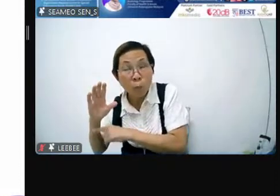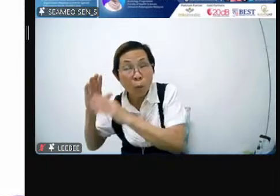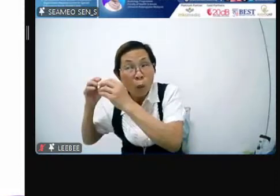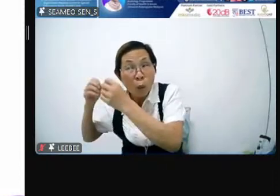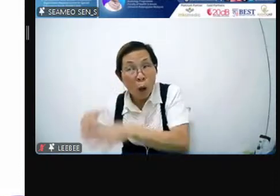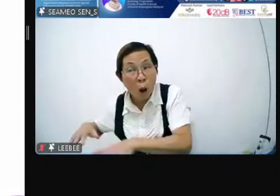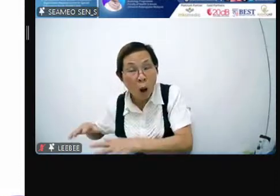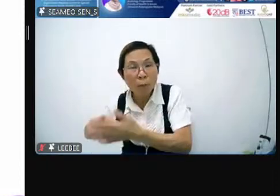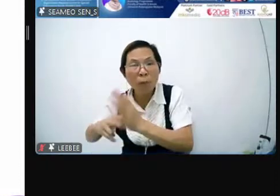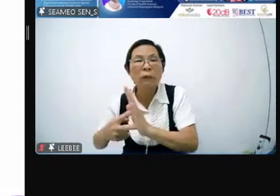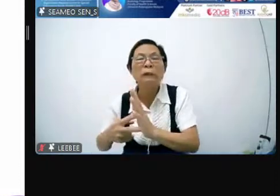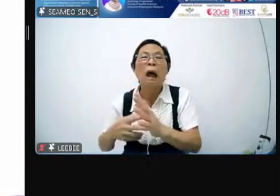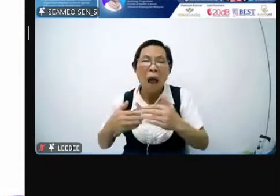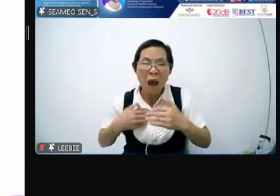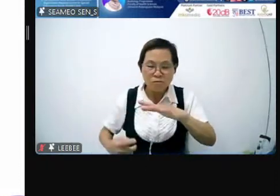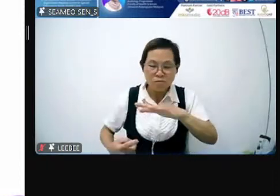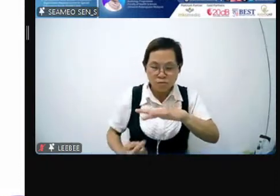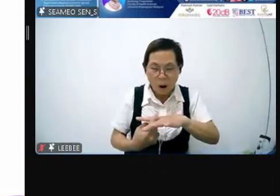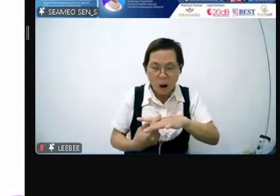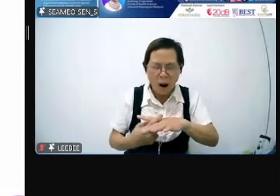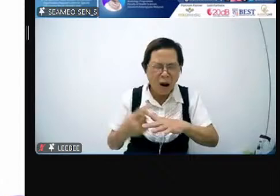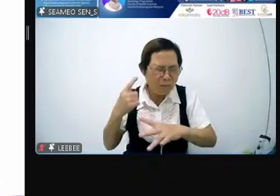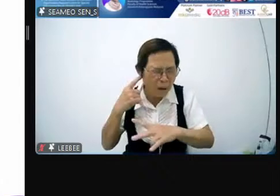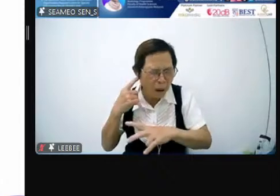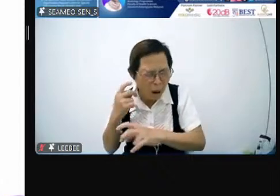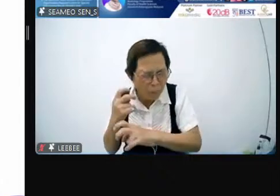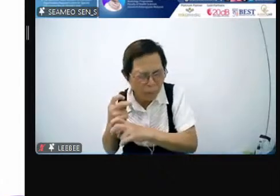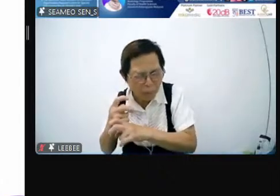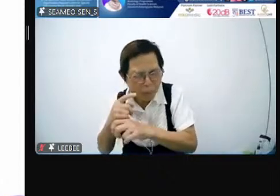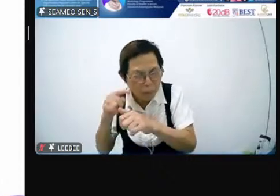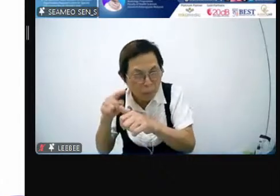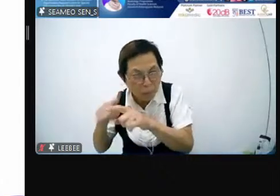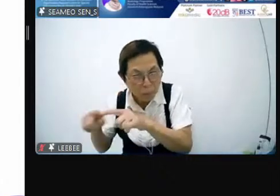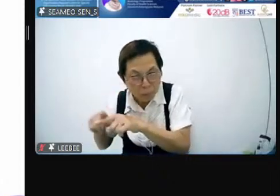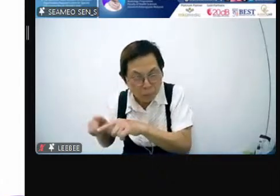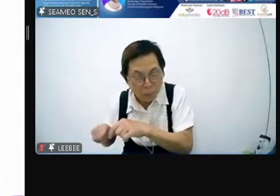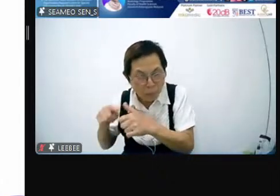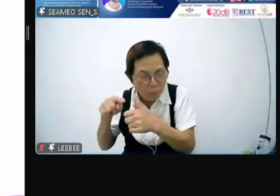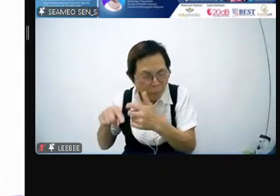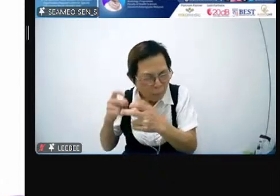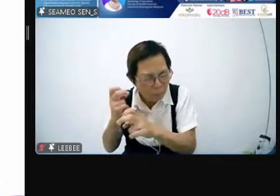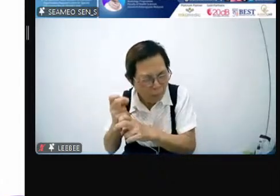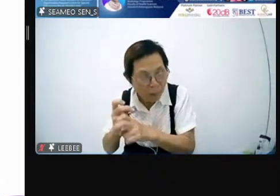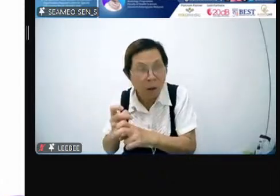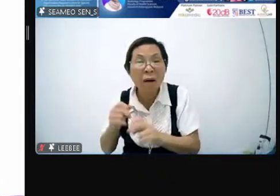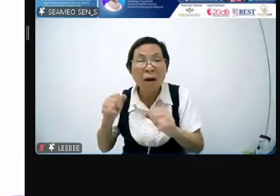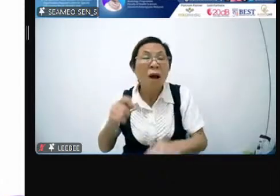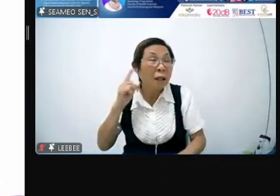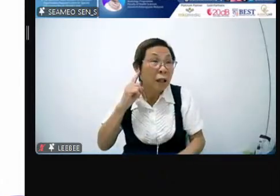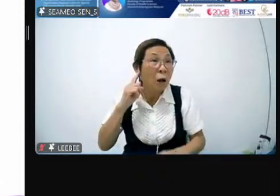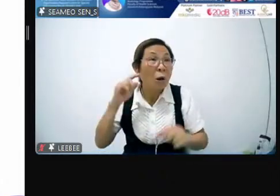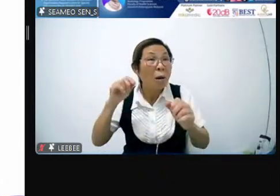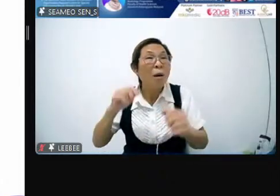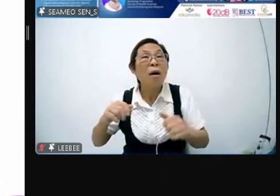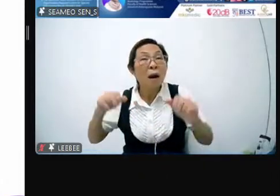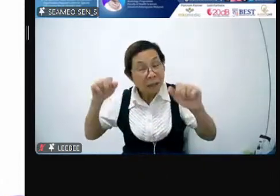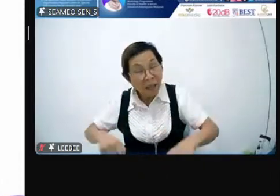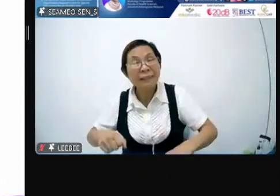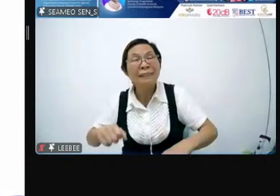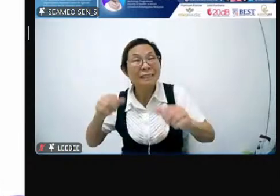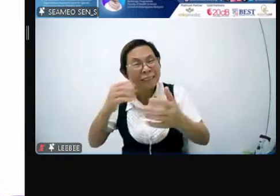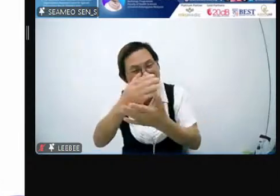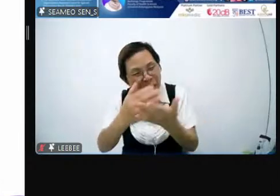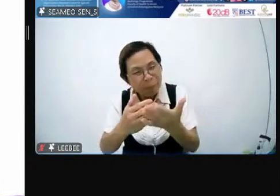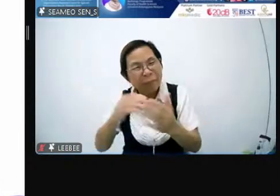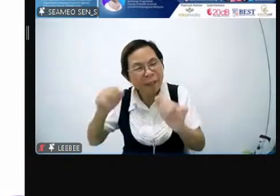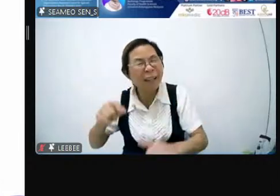hearing difficulties. So which means those with hearing loss doesn't mean they cannot hear speech at all. Depends on